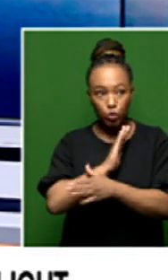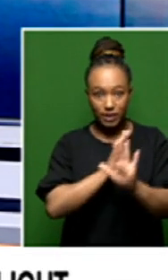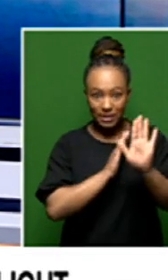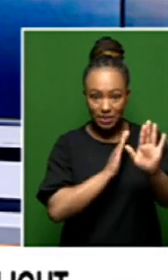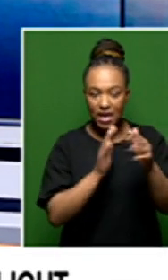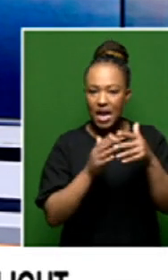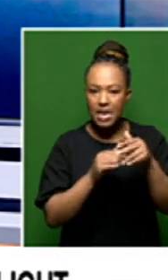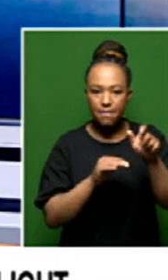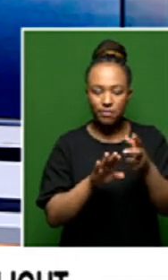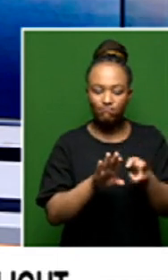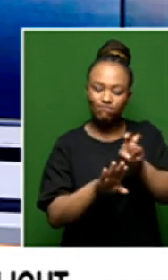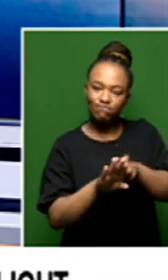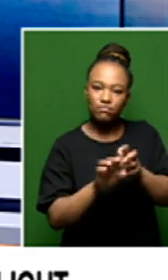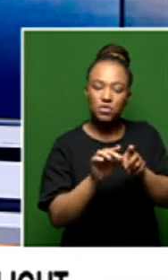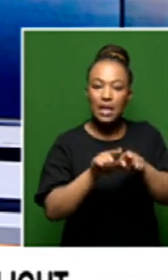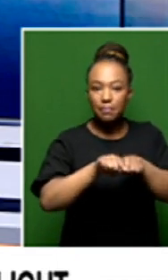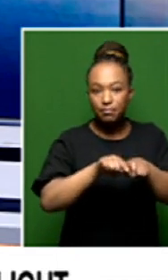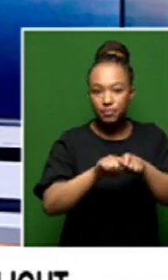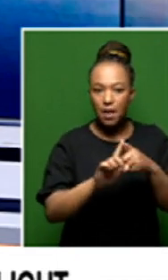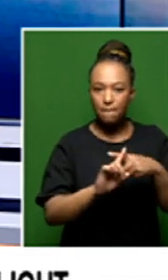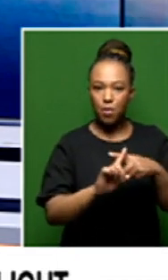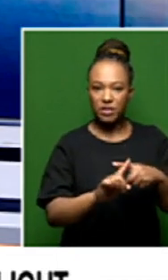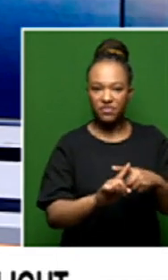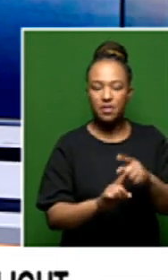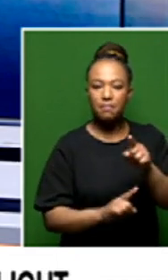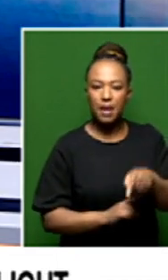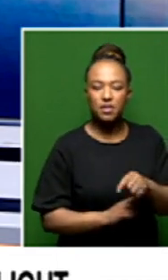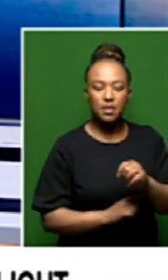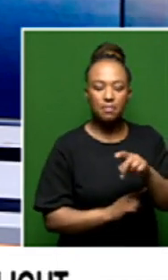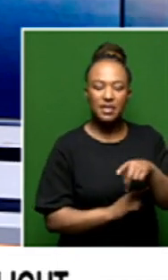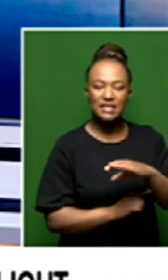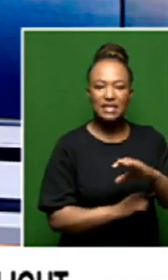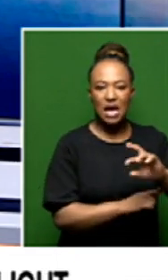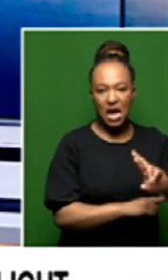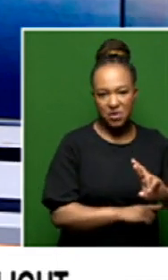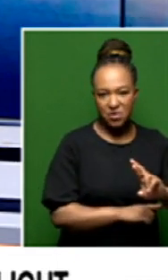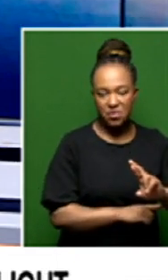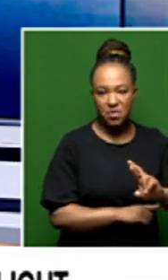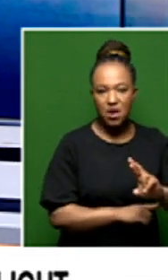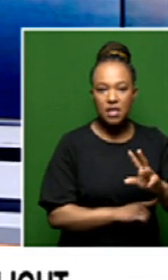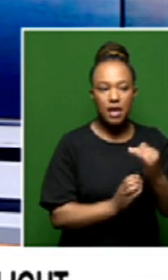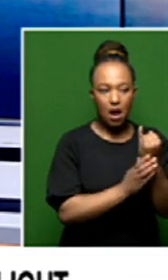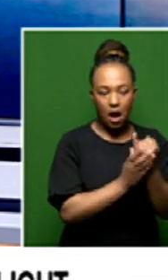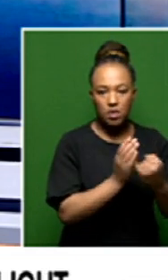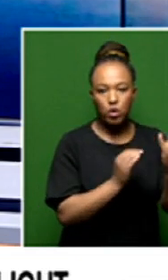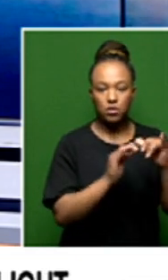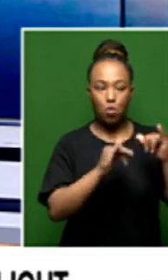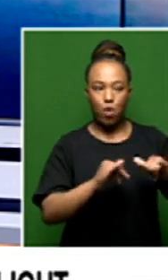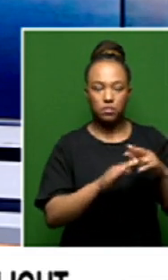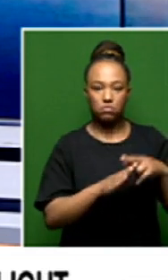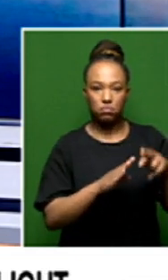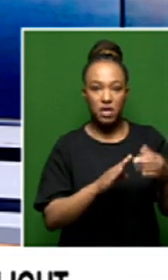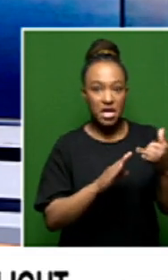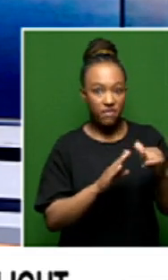any passengers testing positive will be required to take a PCR test and isolated awaiting results. Now, if the PCR